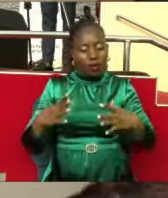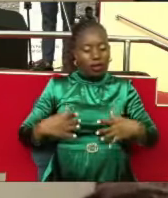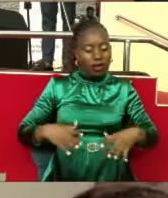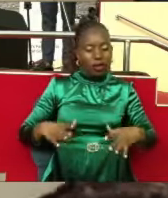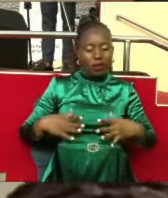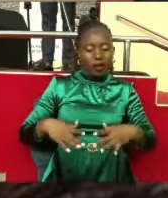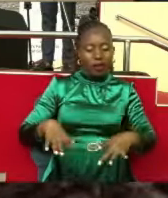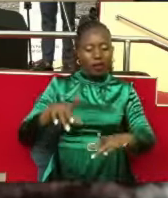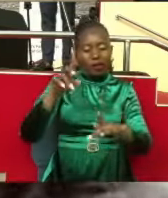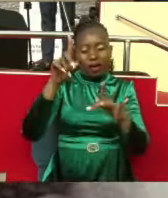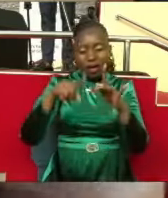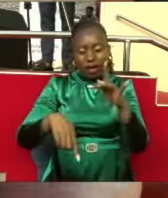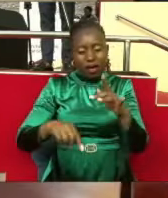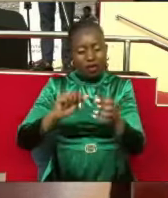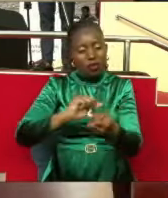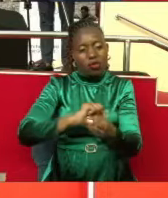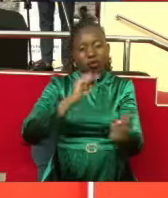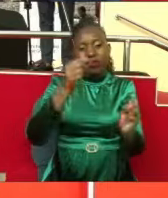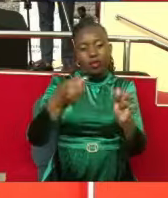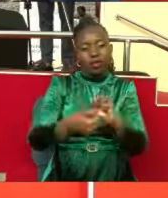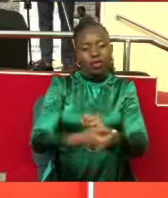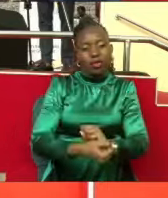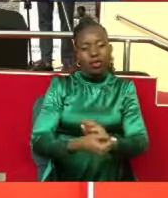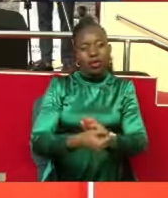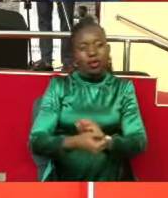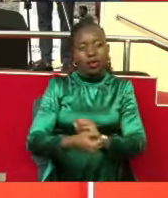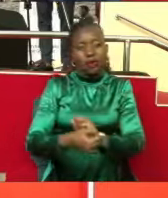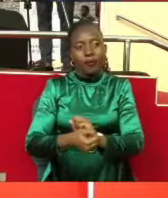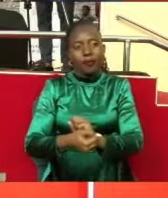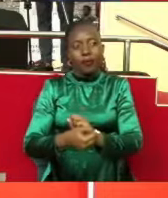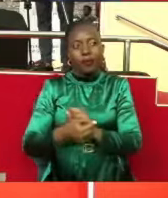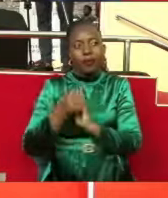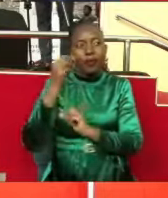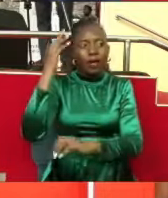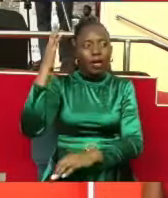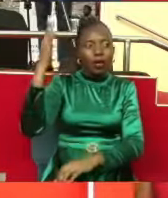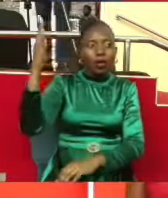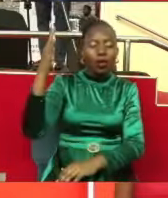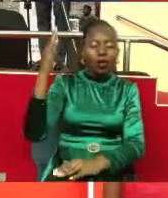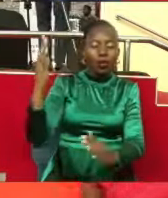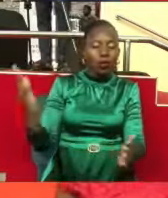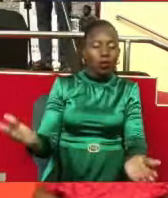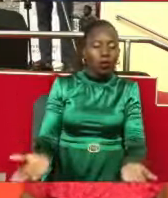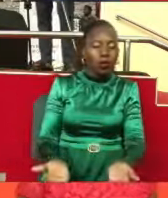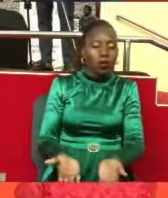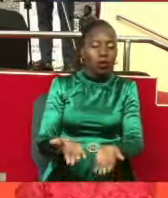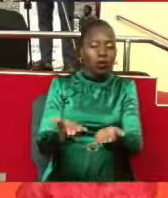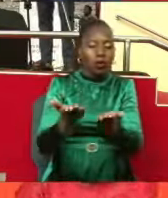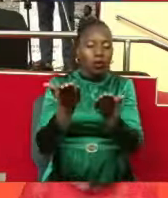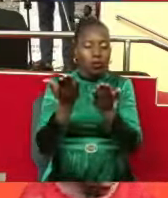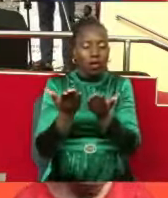mwanadamu hawezi batili. Wainu